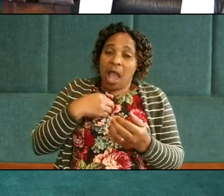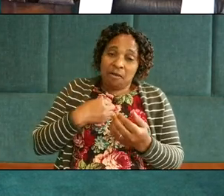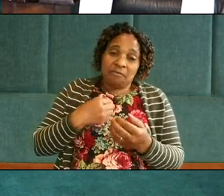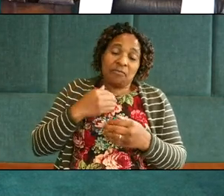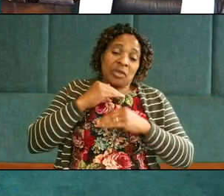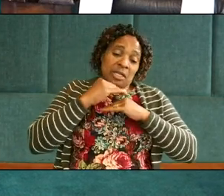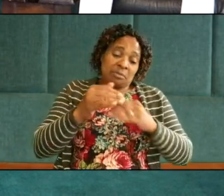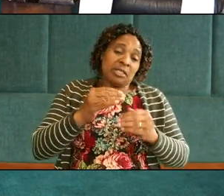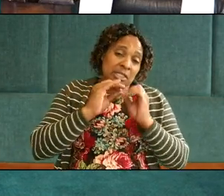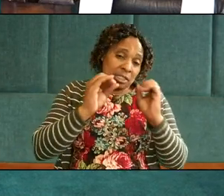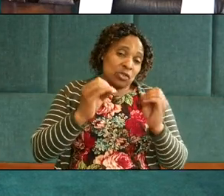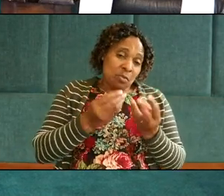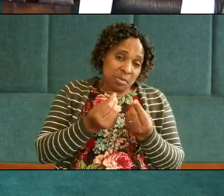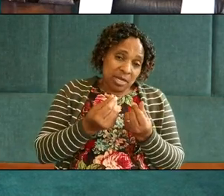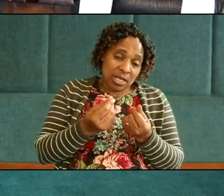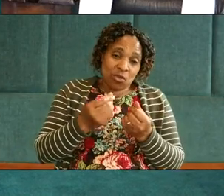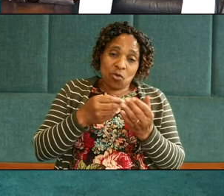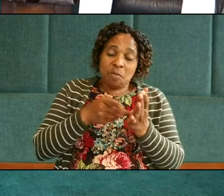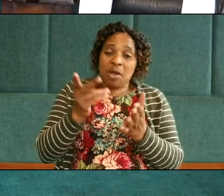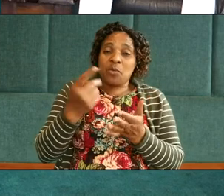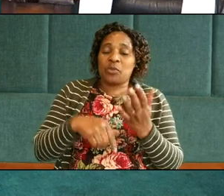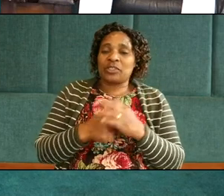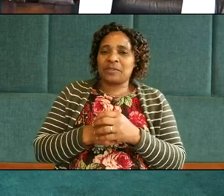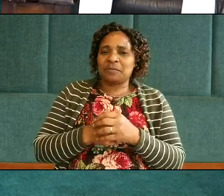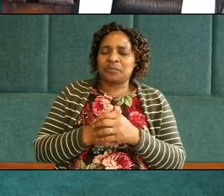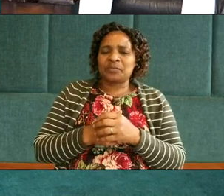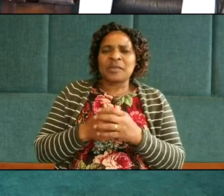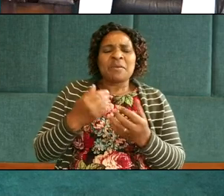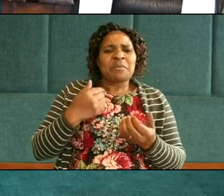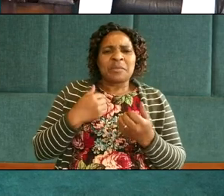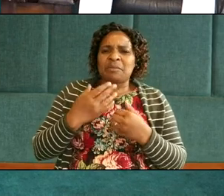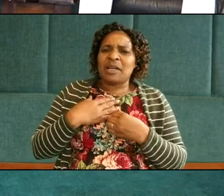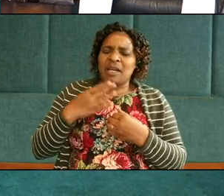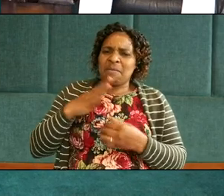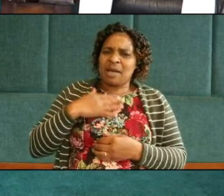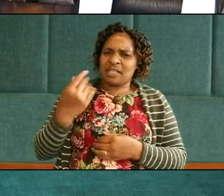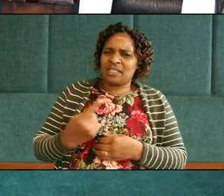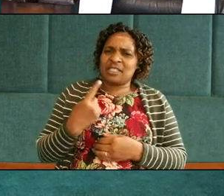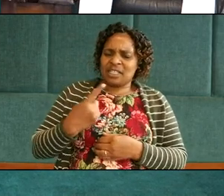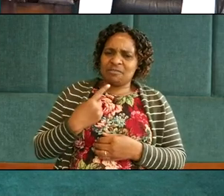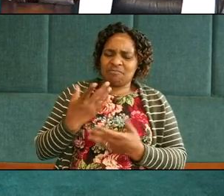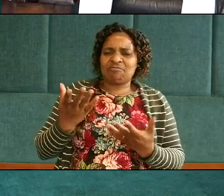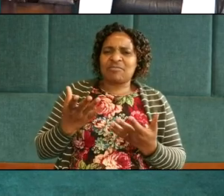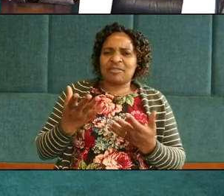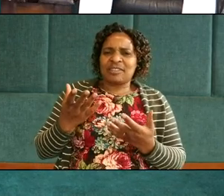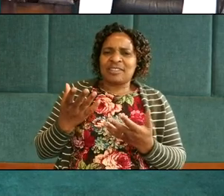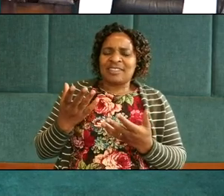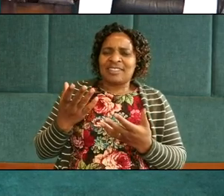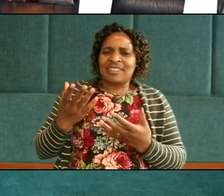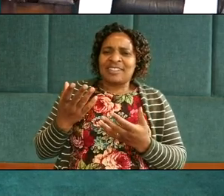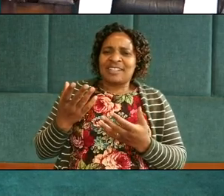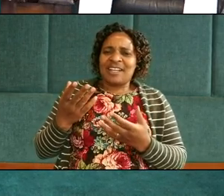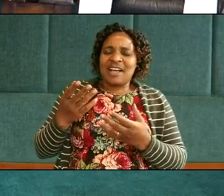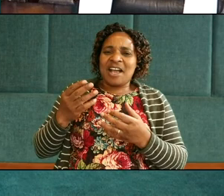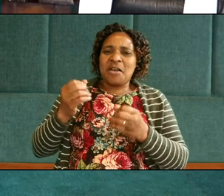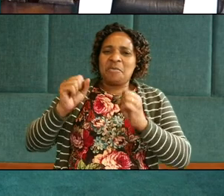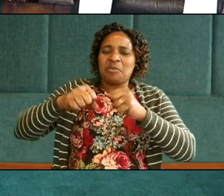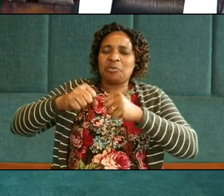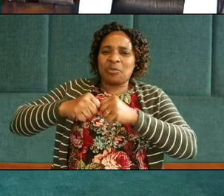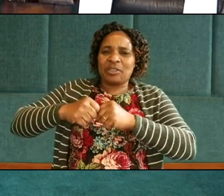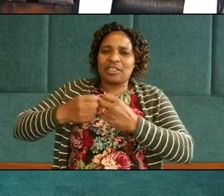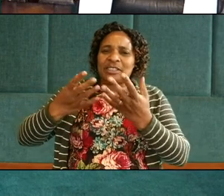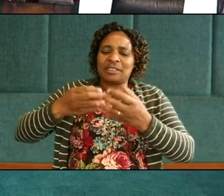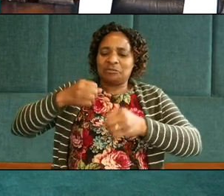money, unlimited? If I had unlimited money, I'd probably buy myself a bike first, you know, like a nice